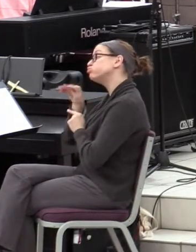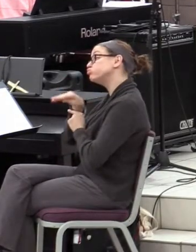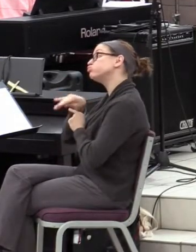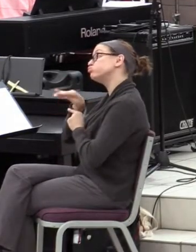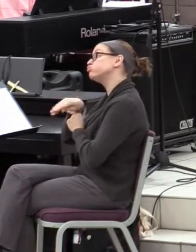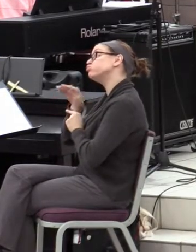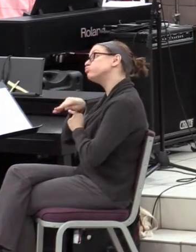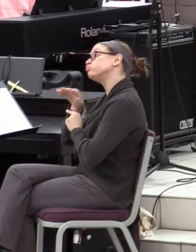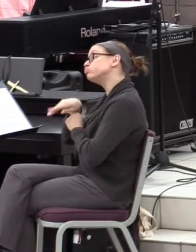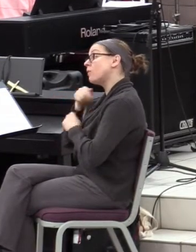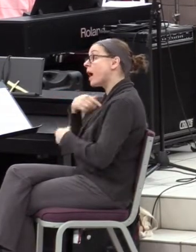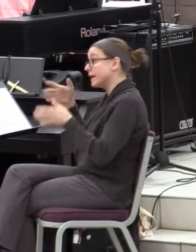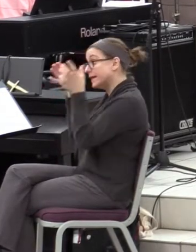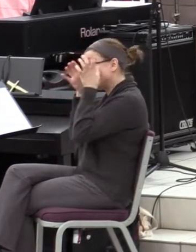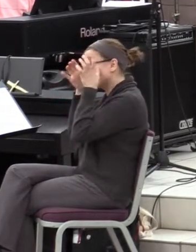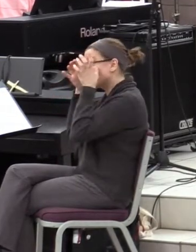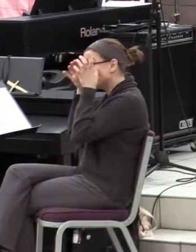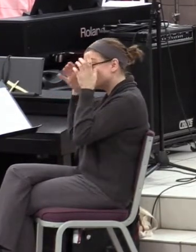I can hear it.